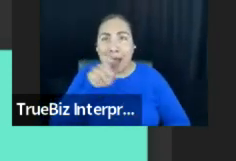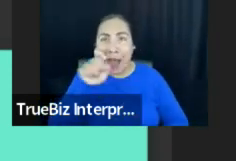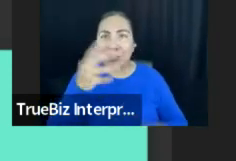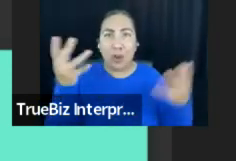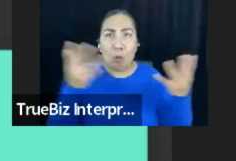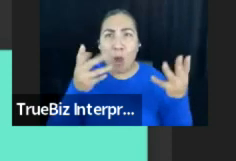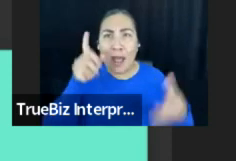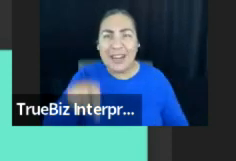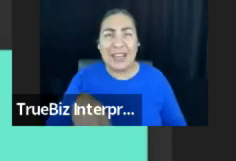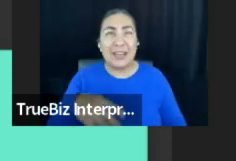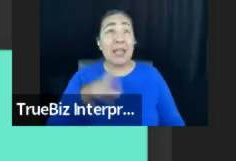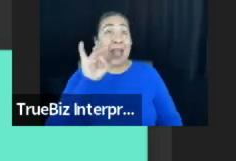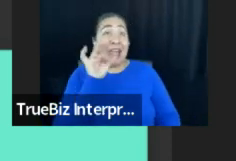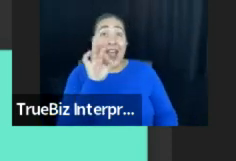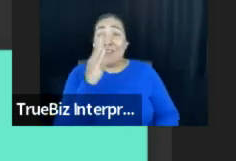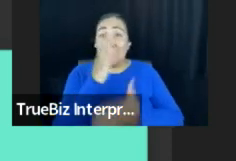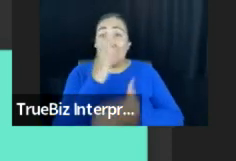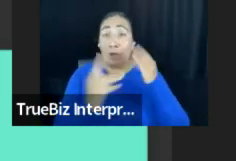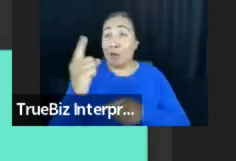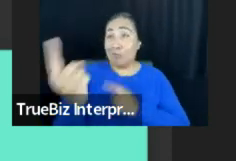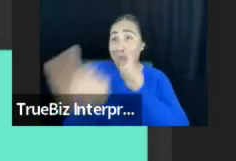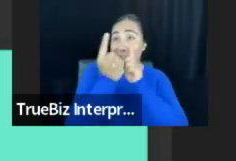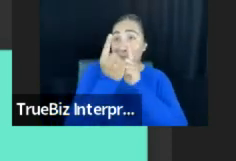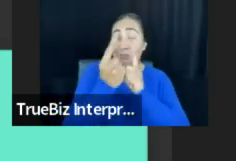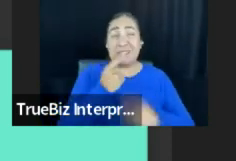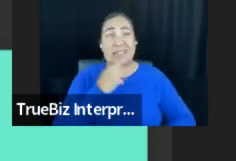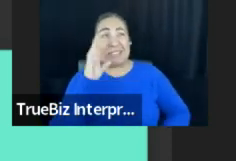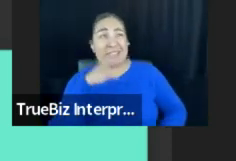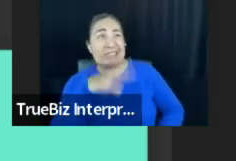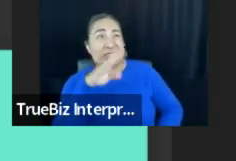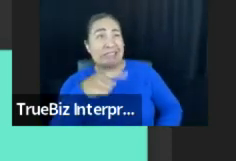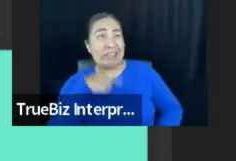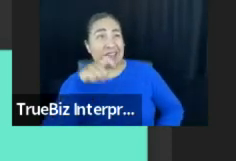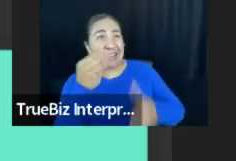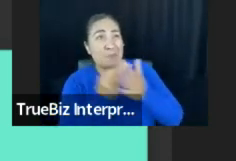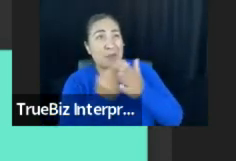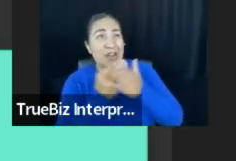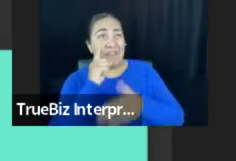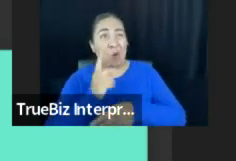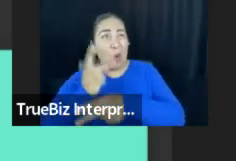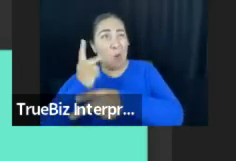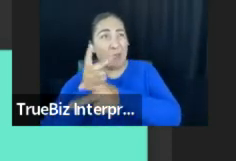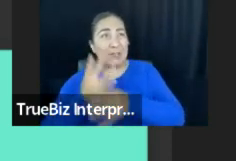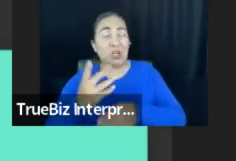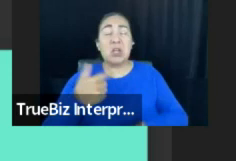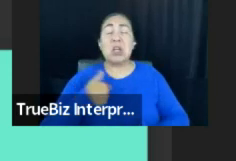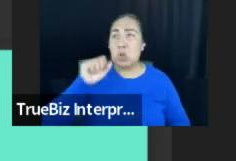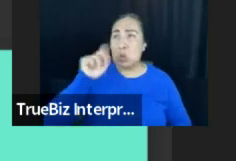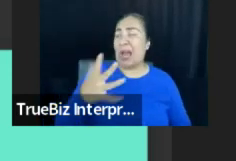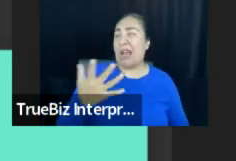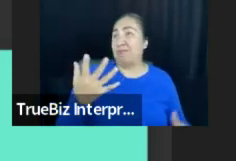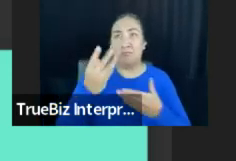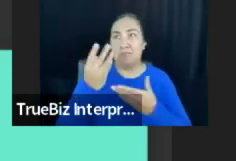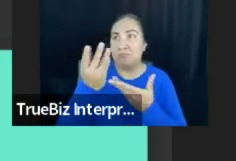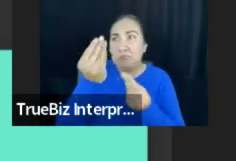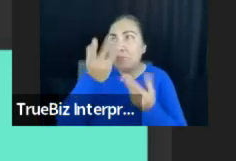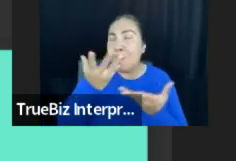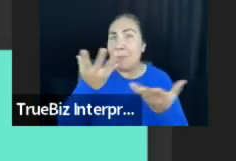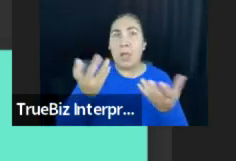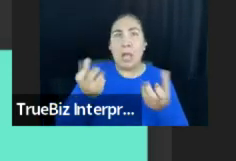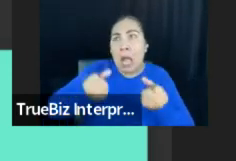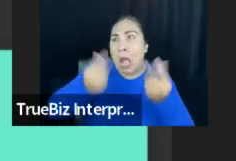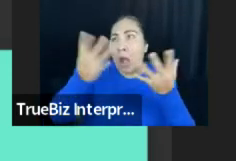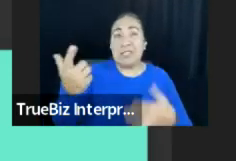to me and says, I need money for a babysitter, okay, tell me how much that is, because I don't know what it